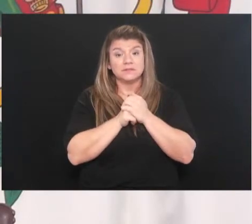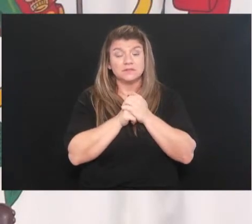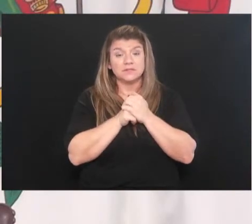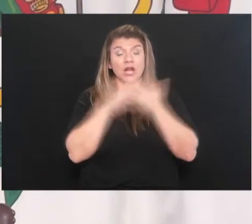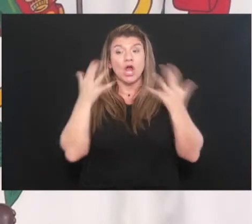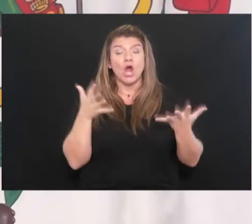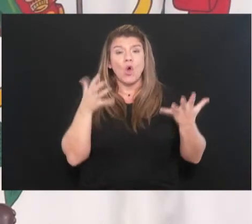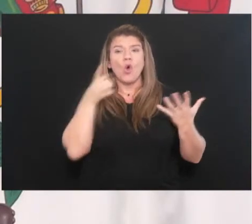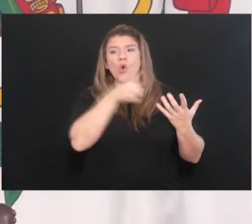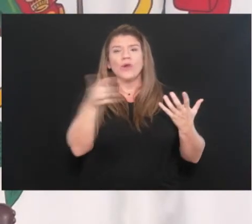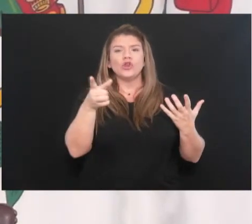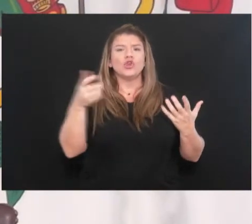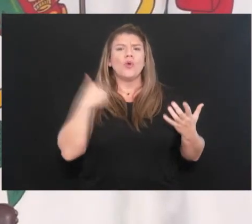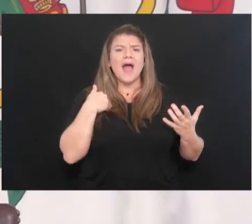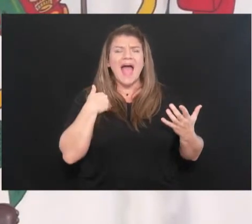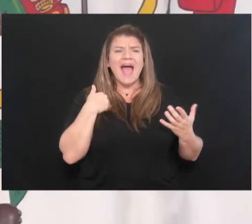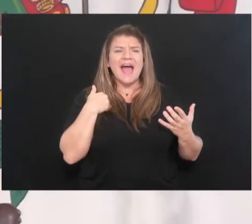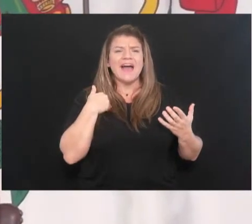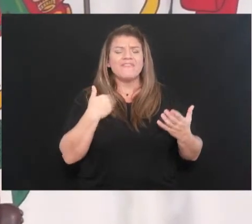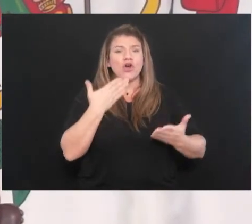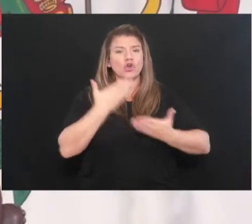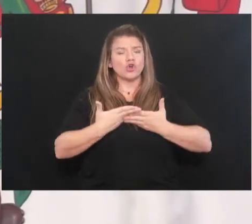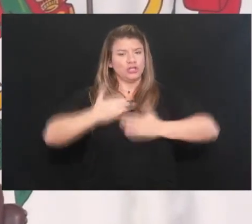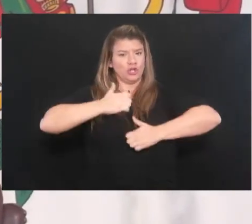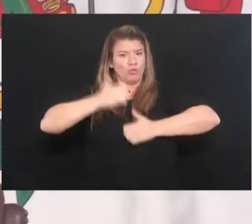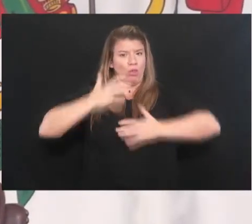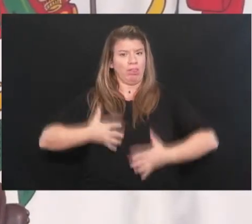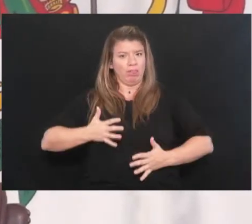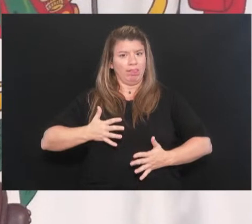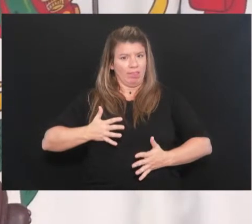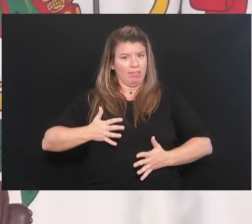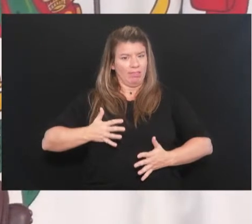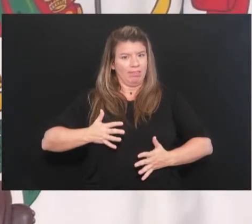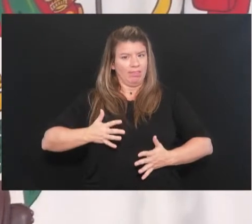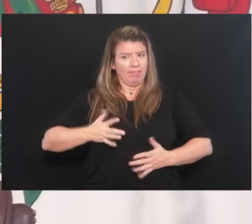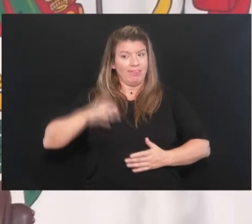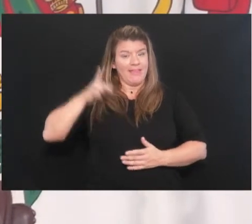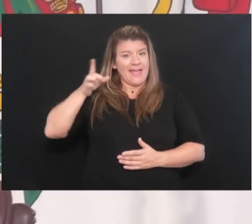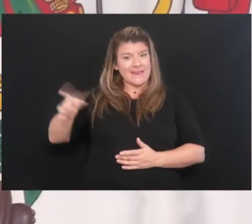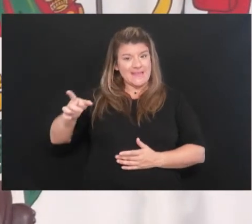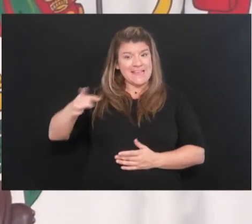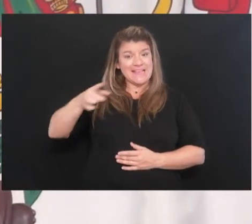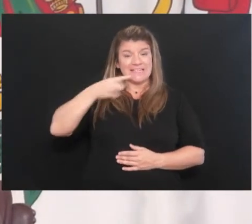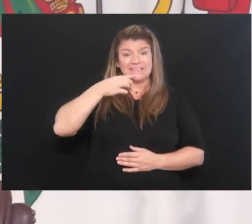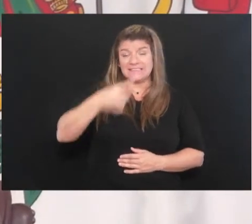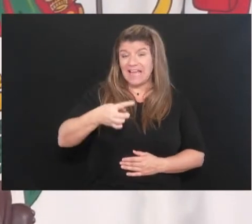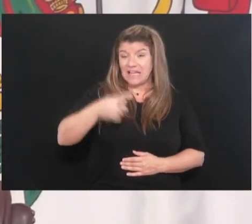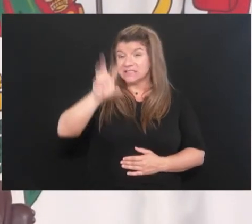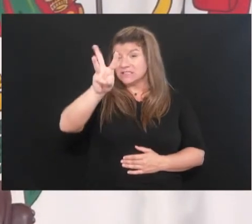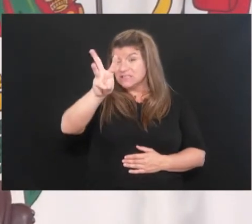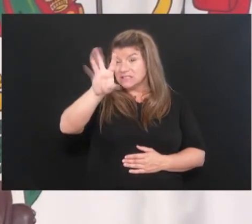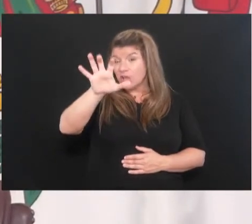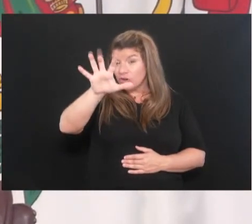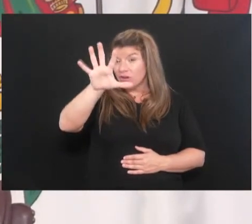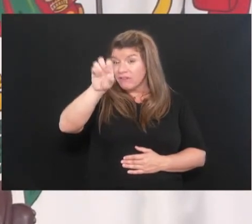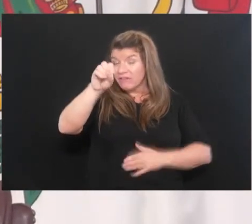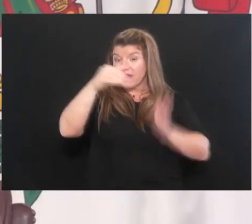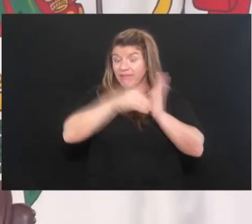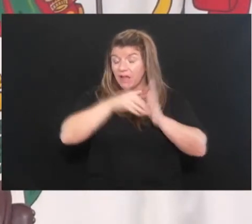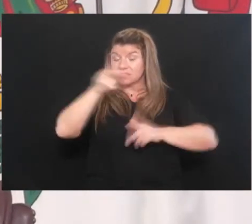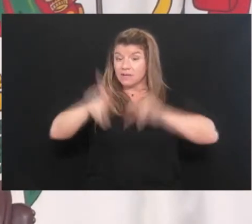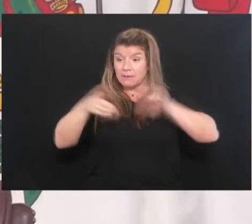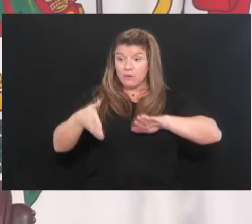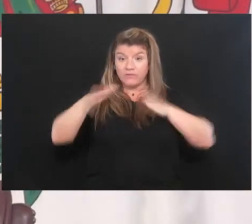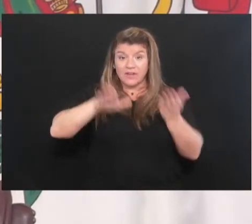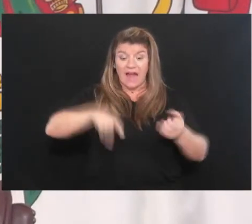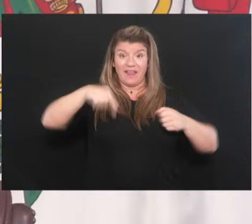When you've got a good general and he's saying 650,000 people have died in